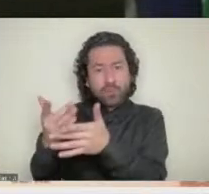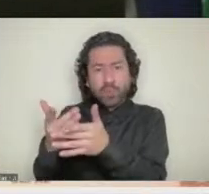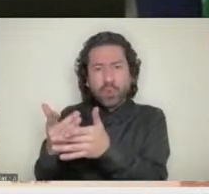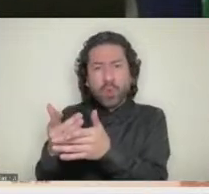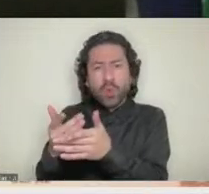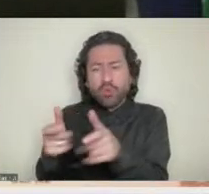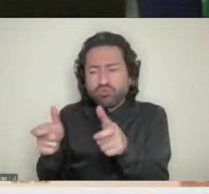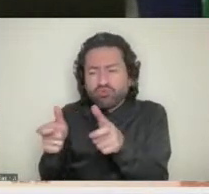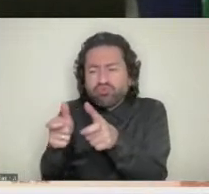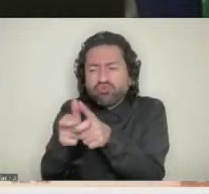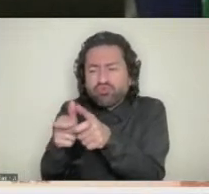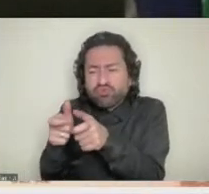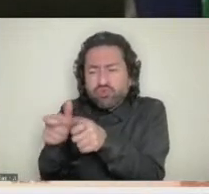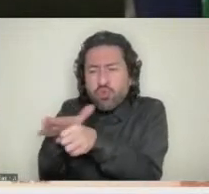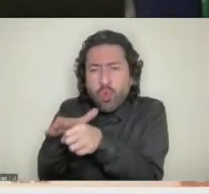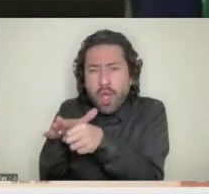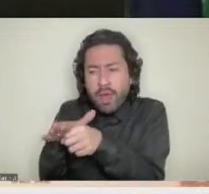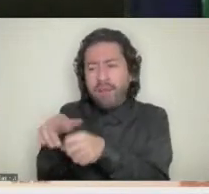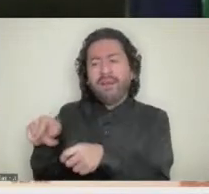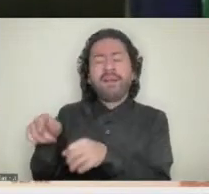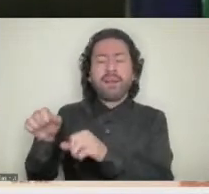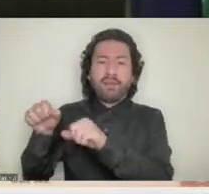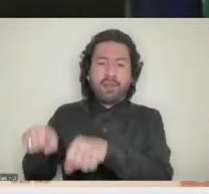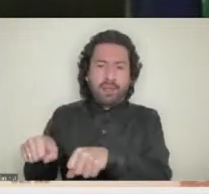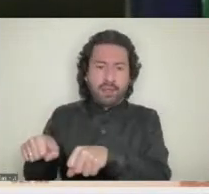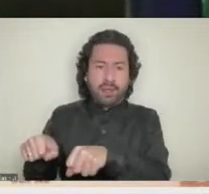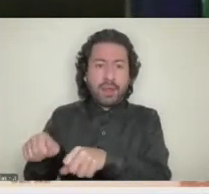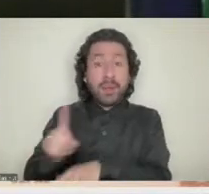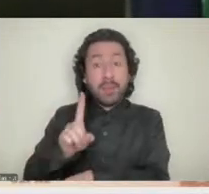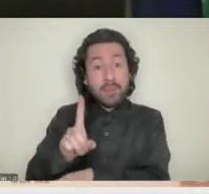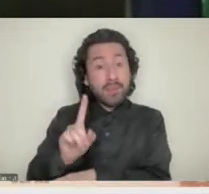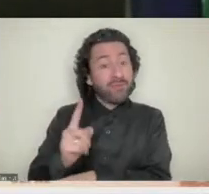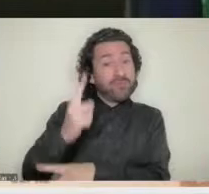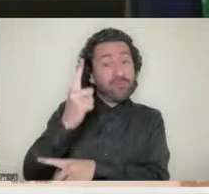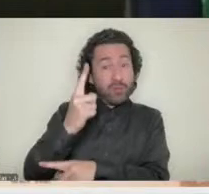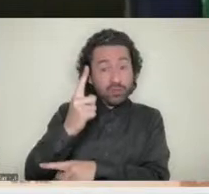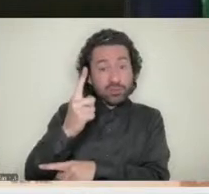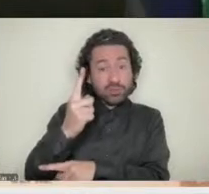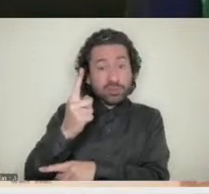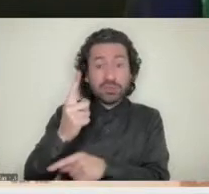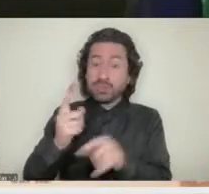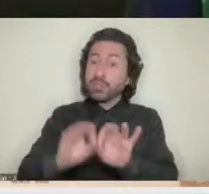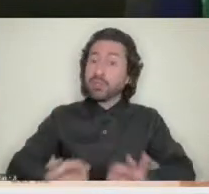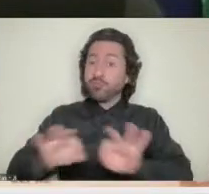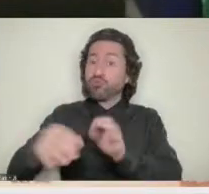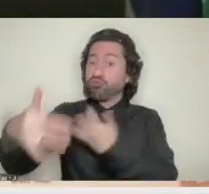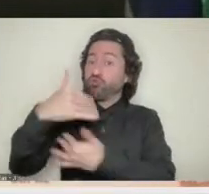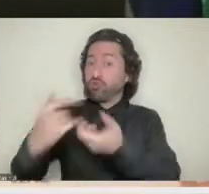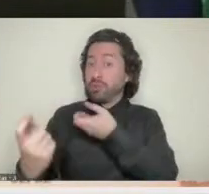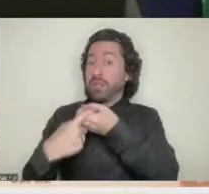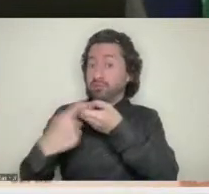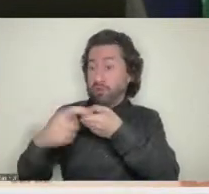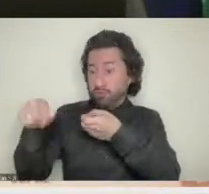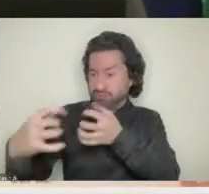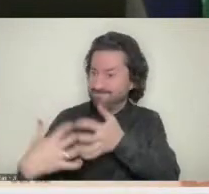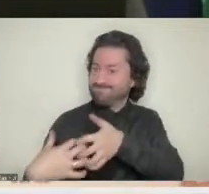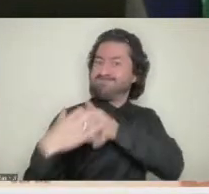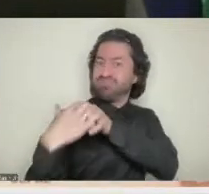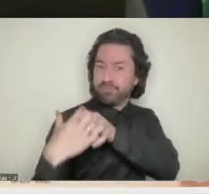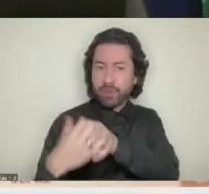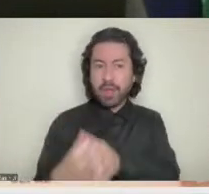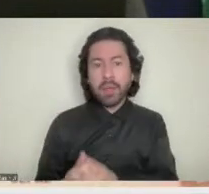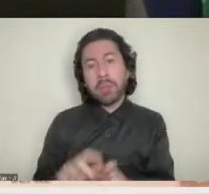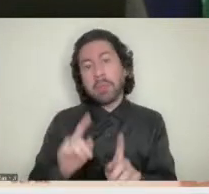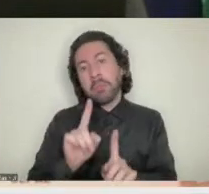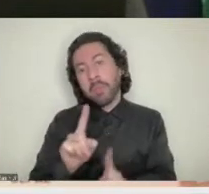smaller locations, that there is space in order to generate this strengthening social participation. But in any case,